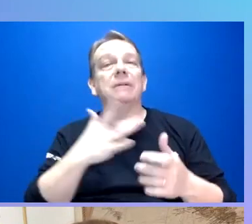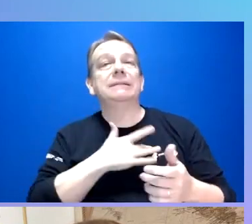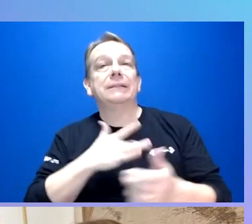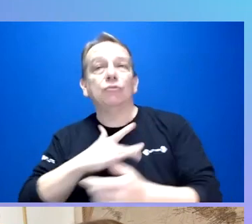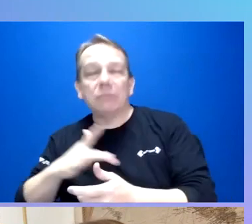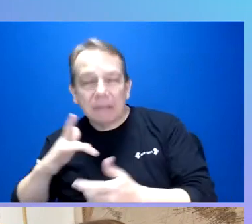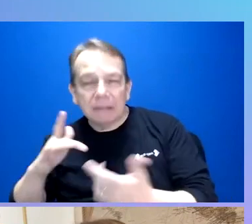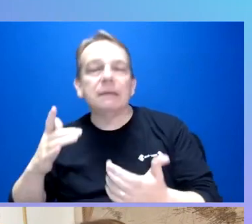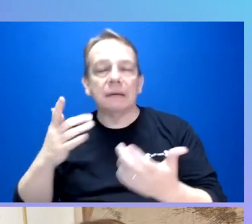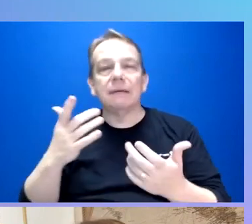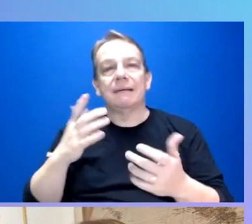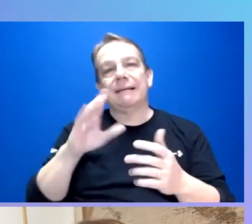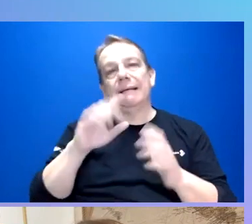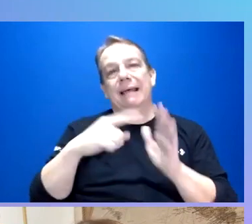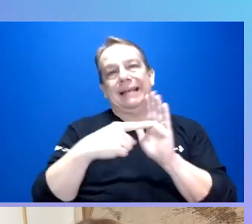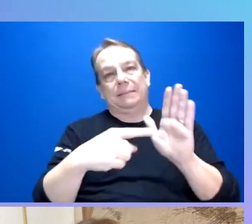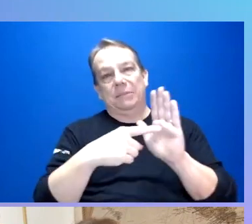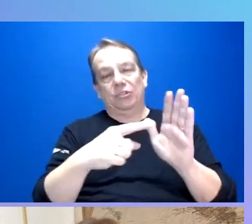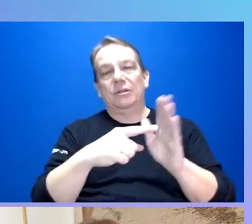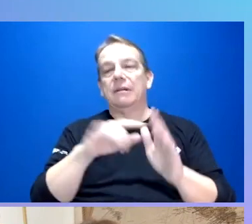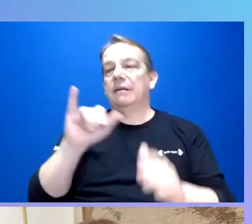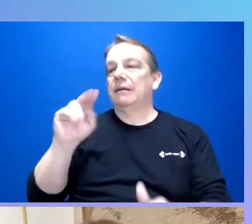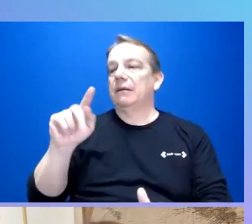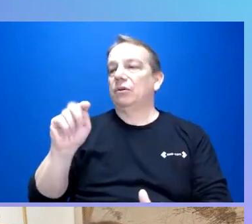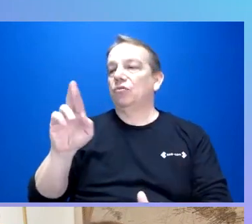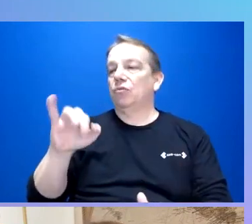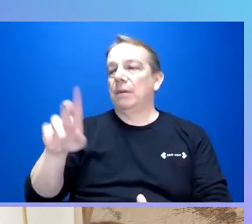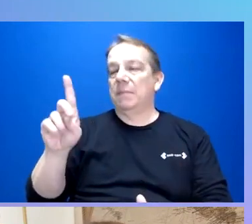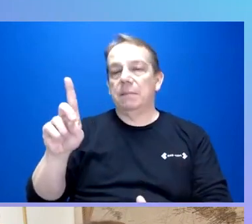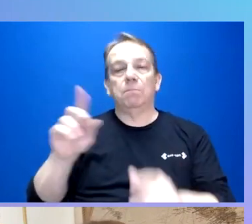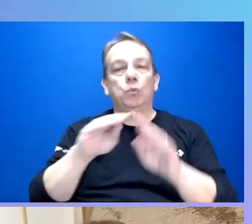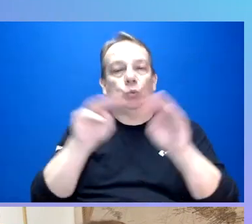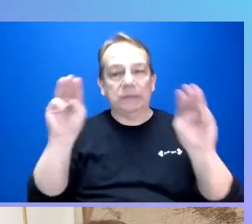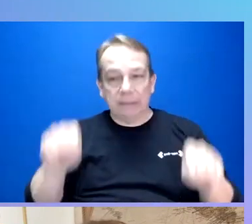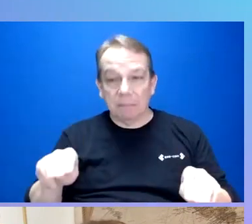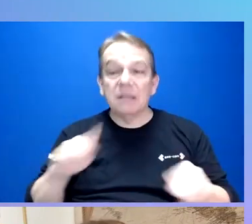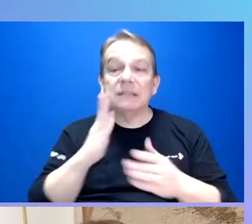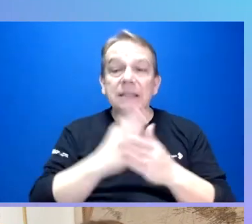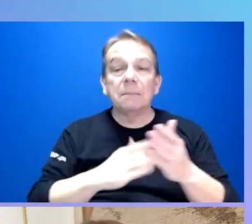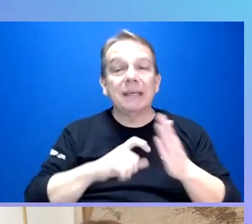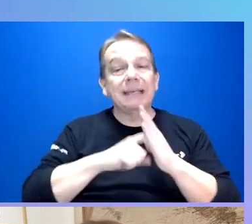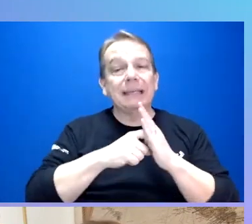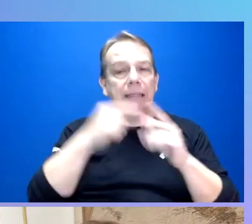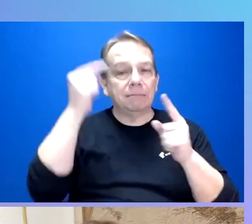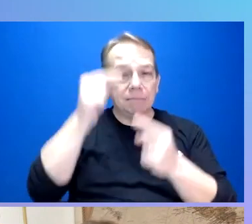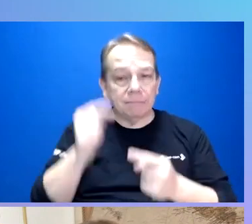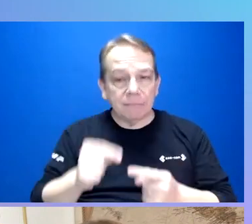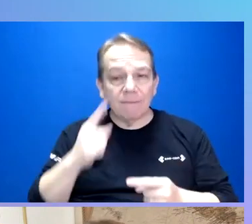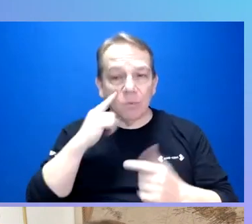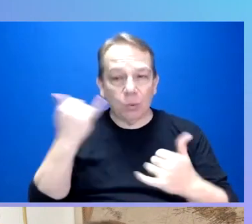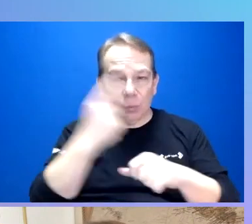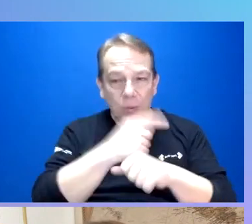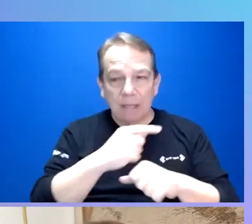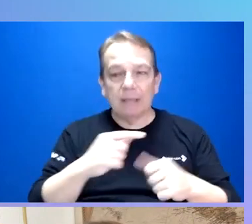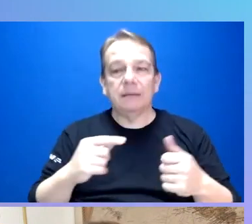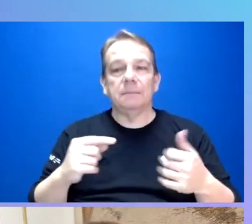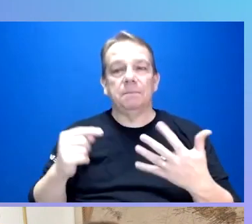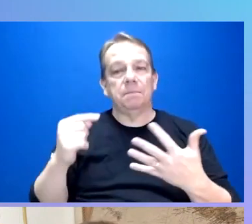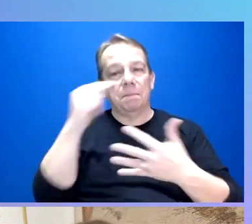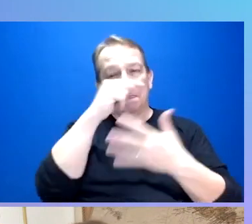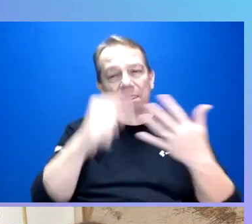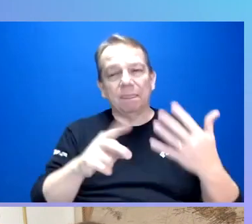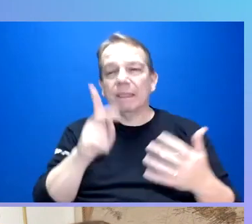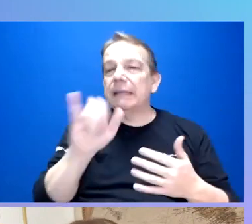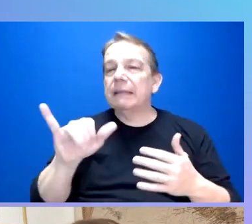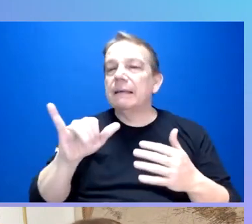the Intrepid Museum here in New York City. And then I'll wrap up with key takeaways for today's talk. I'm going to summarize key